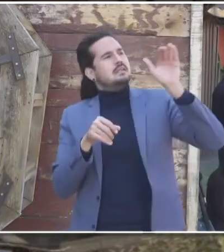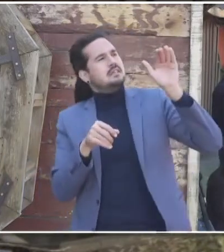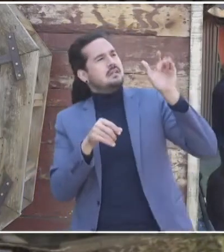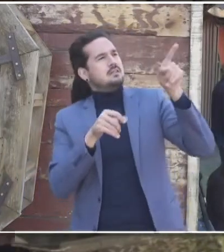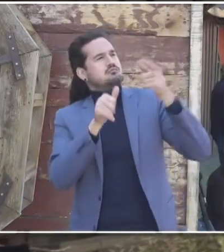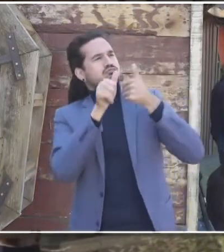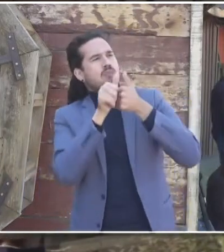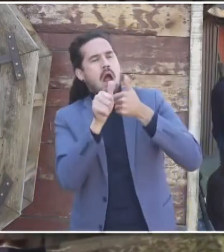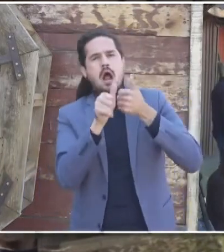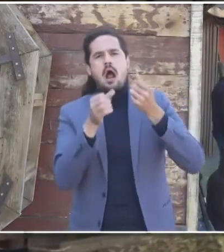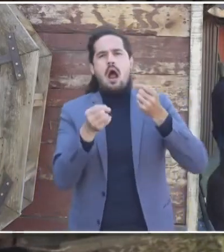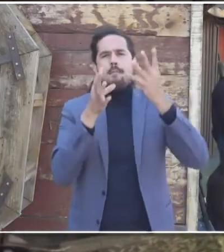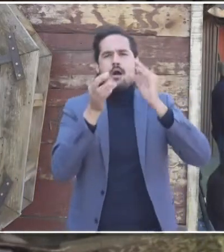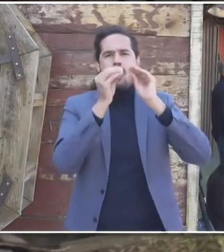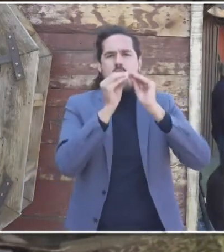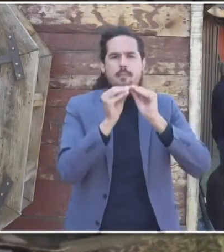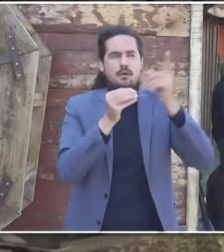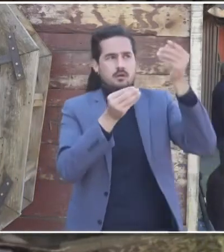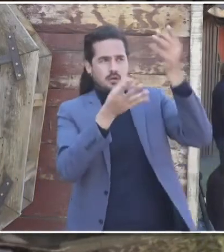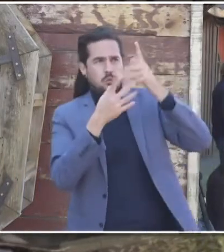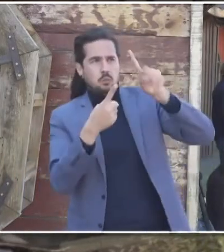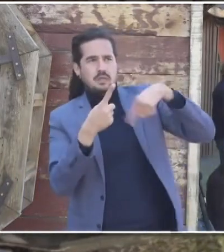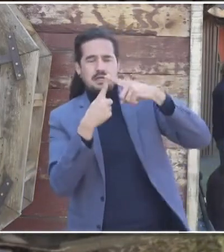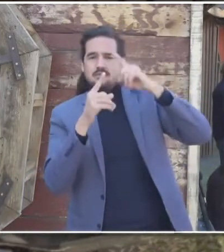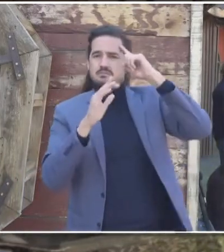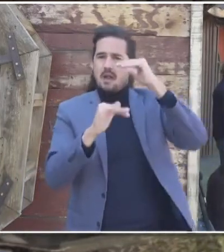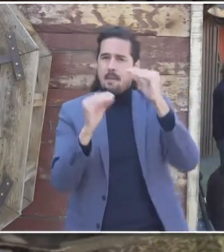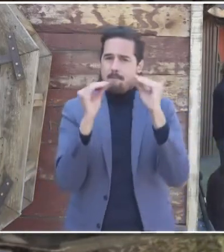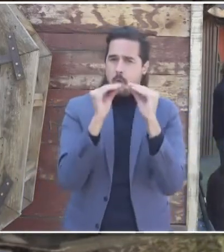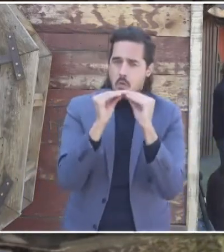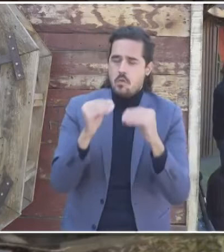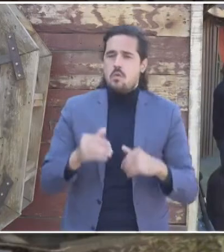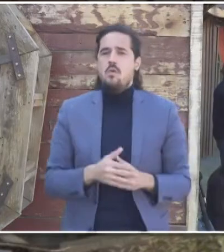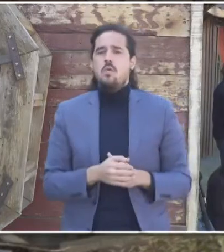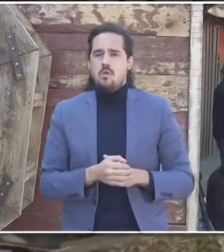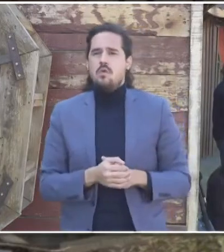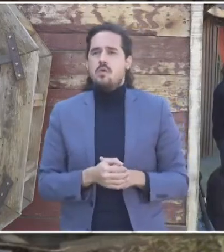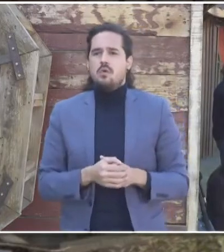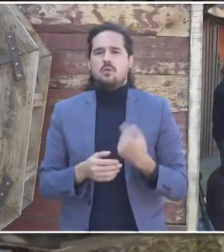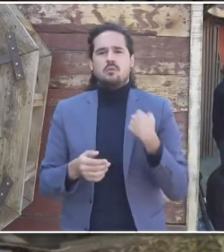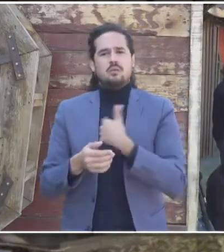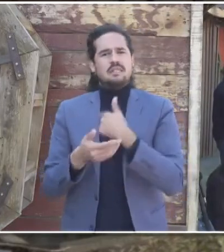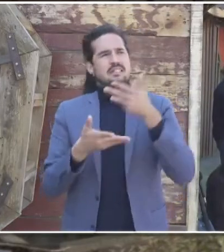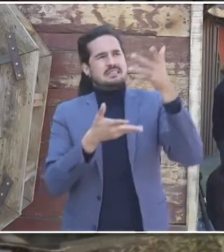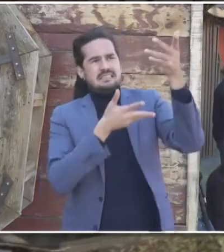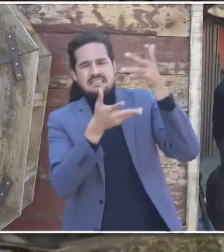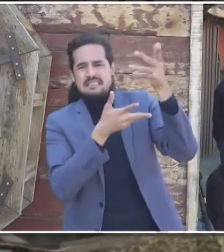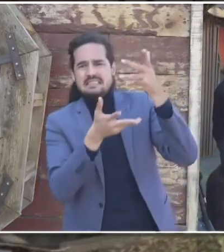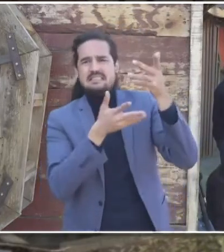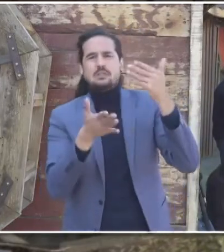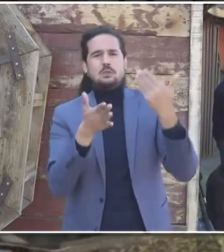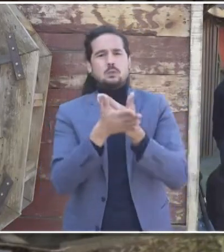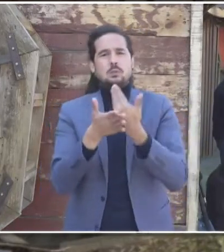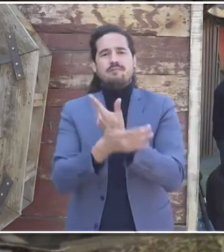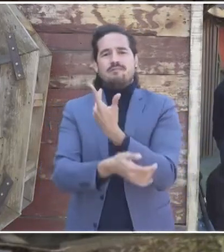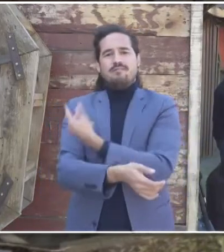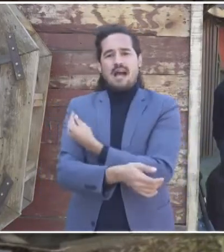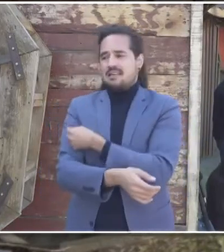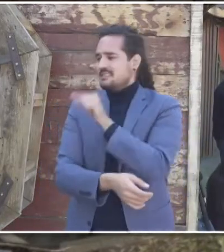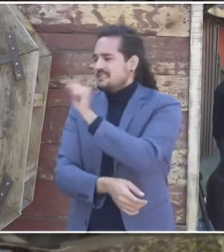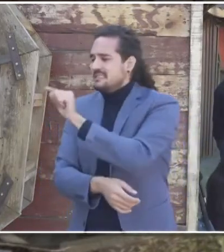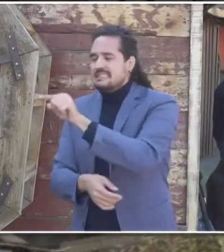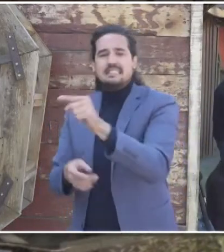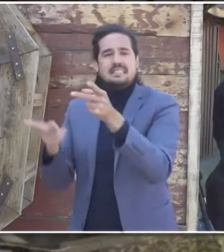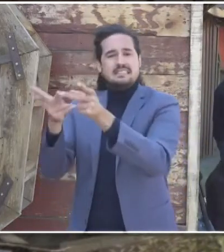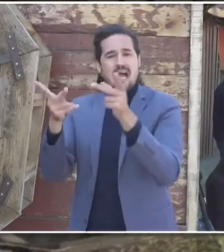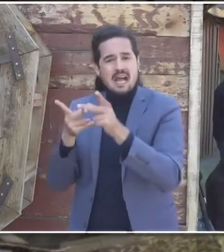terms of the visibility over the next few weeks. As it relates to new vaccines, the community clinic vaccines will be additive.